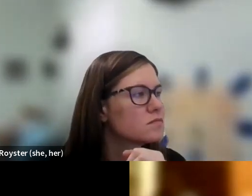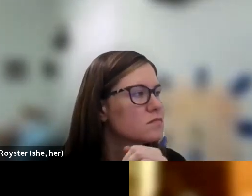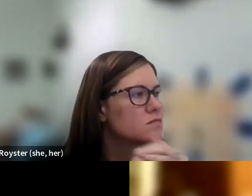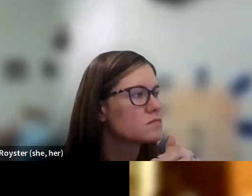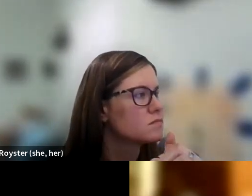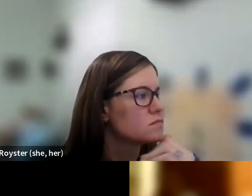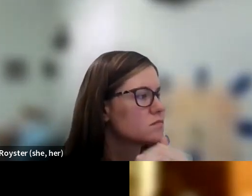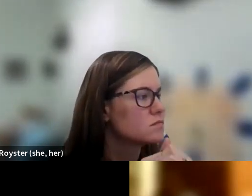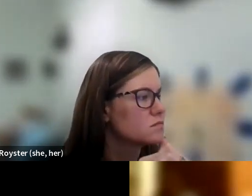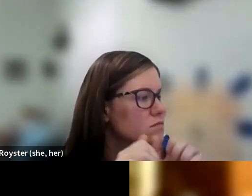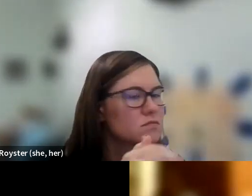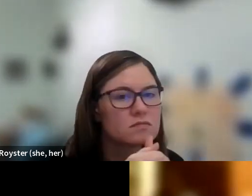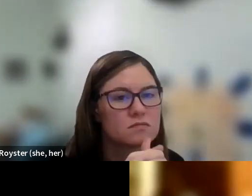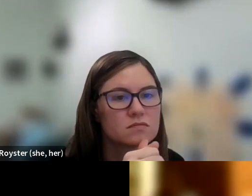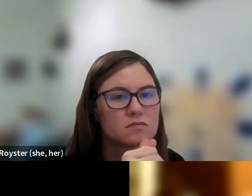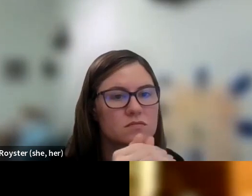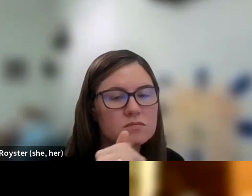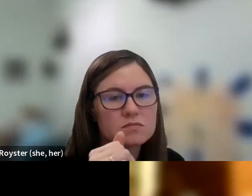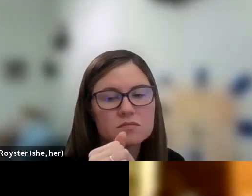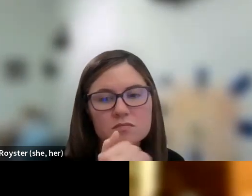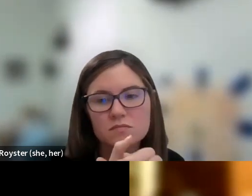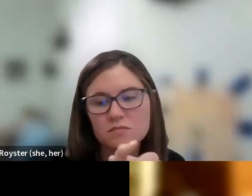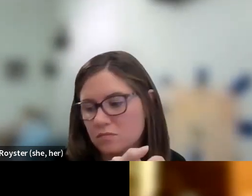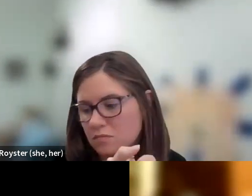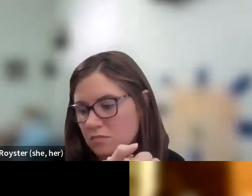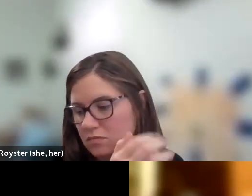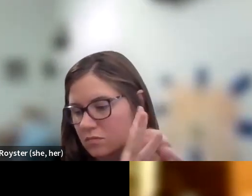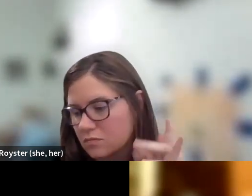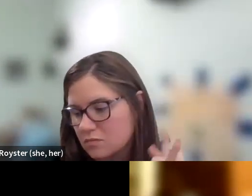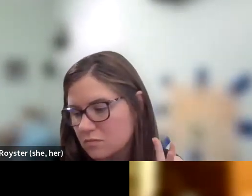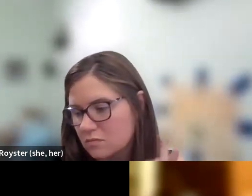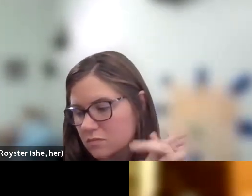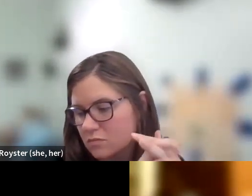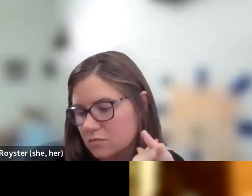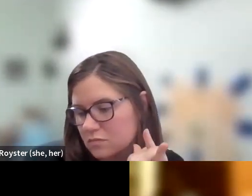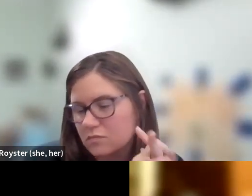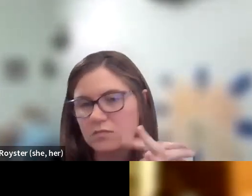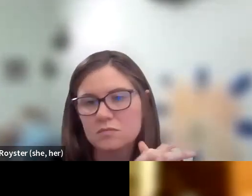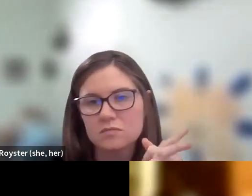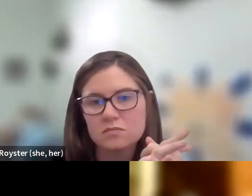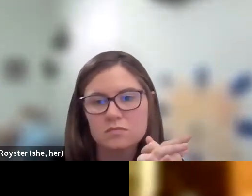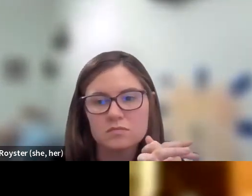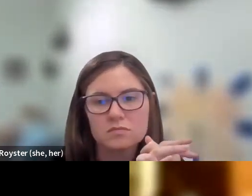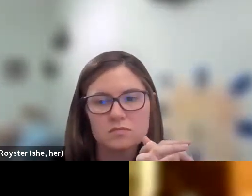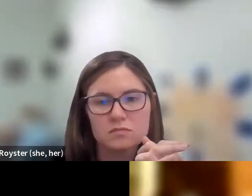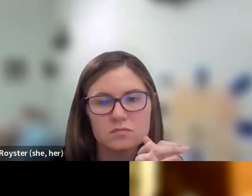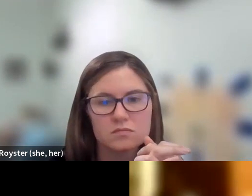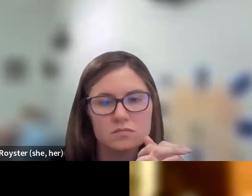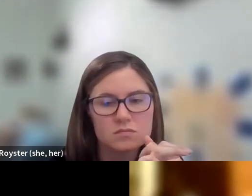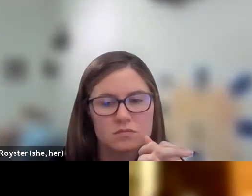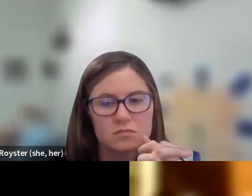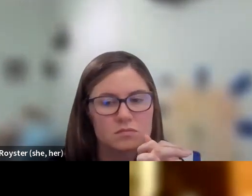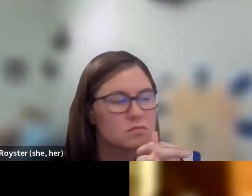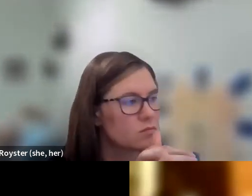employment? Would any of you argue that's maybe the first step that should be taken, that prioritizing